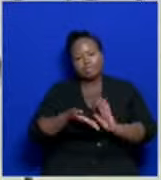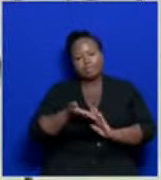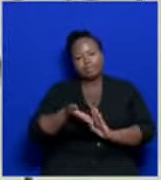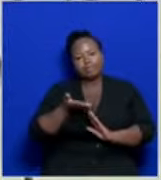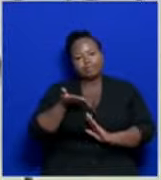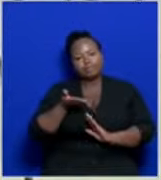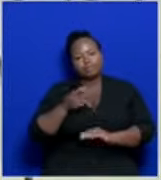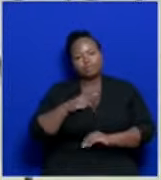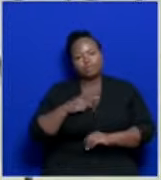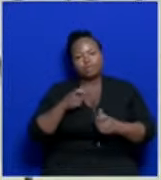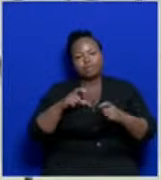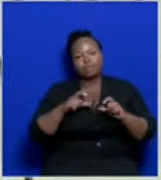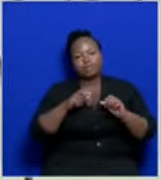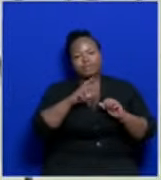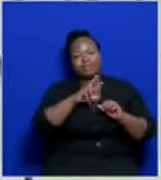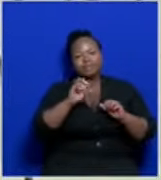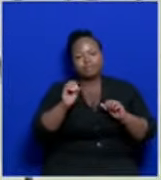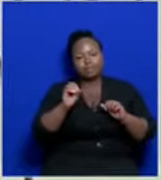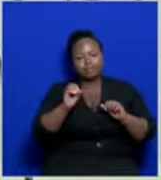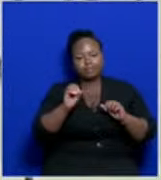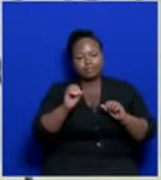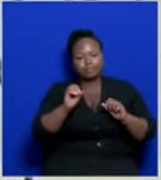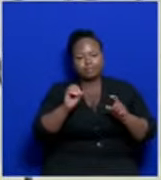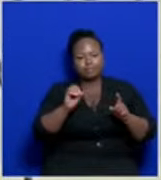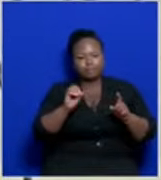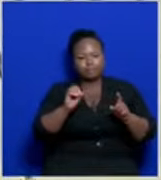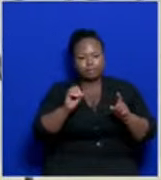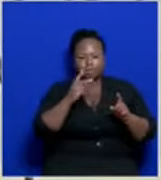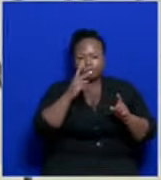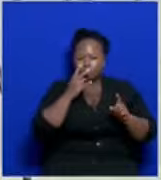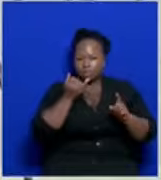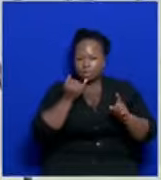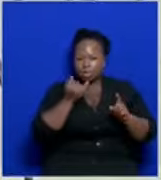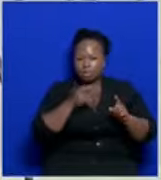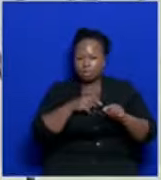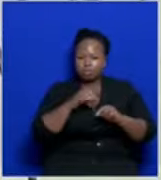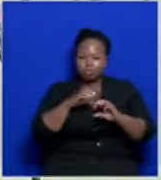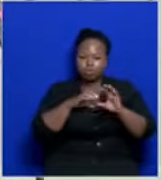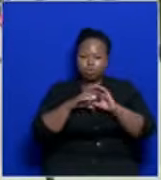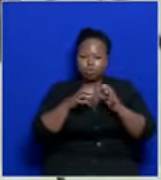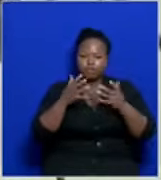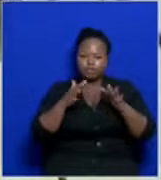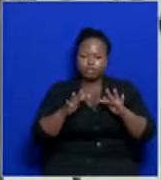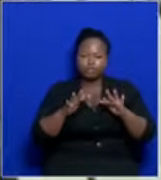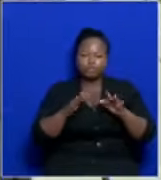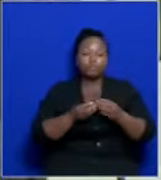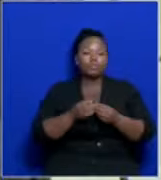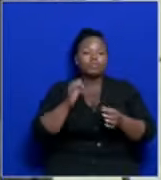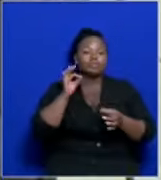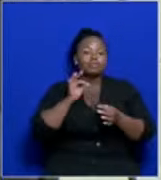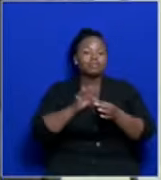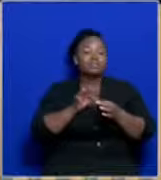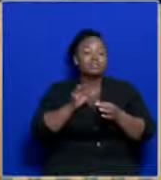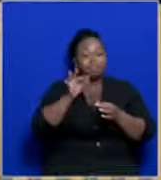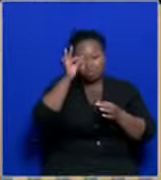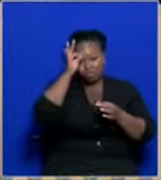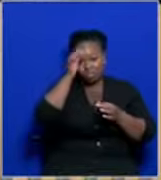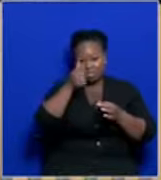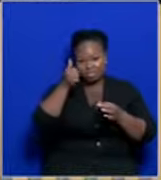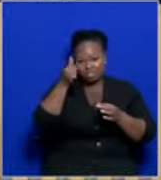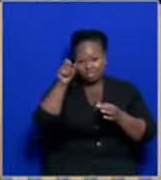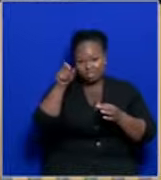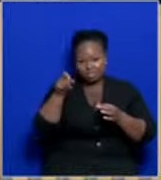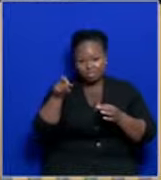80, it appears that there has been communication with a specific warrant officer now. Yeah.